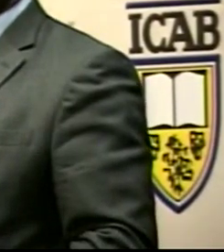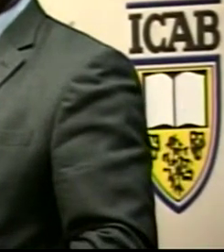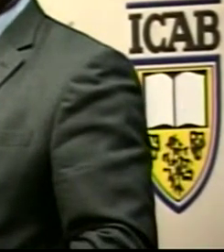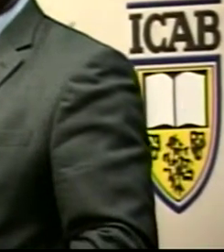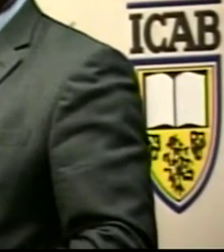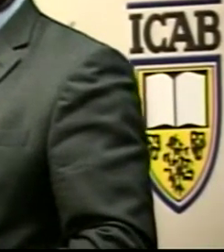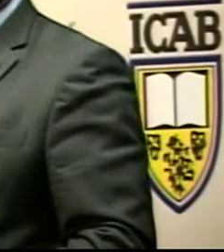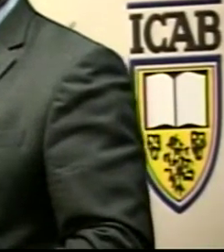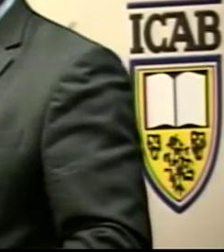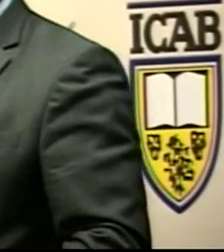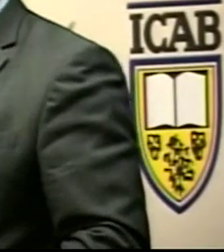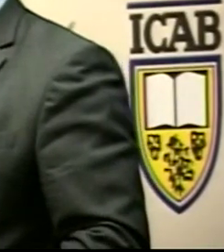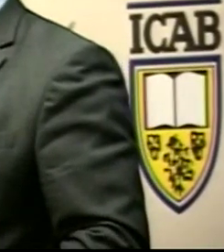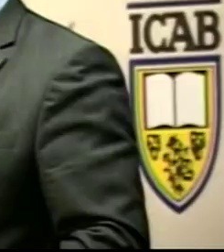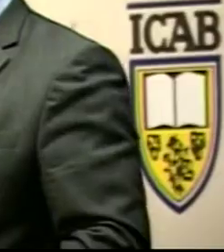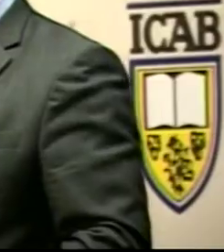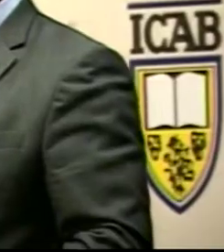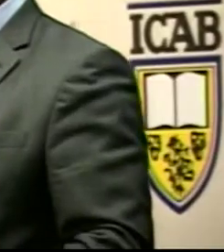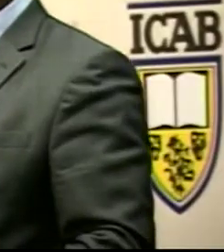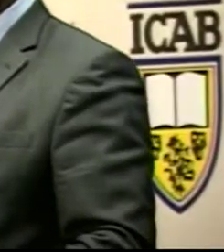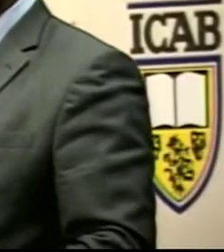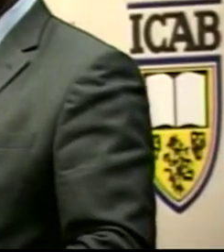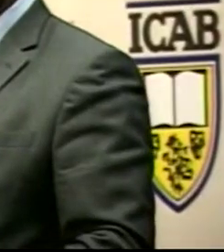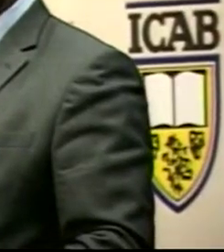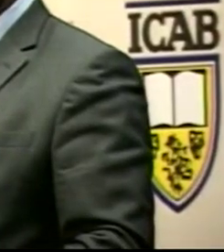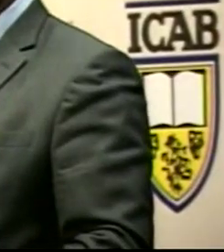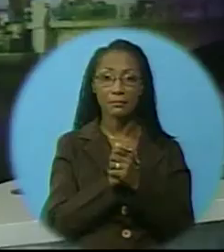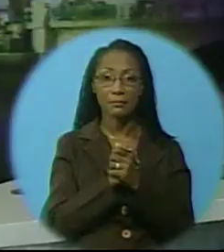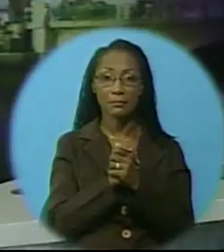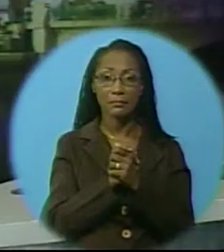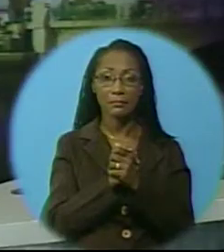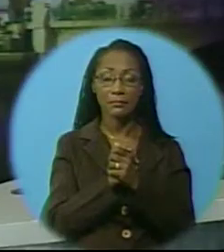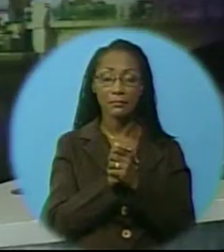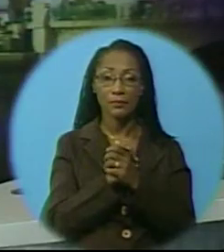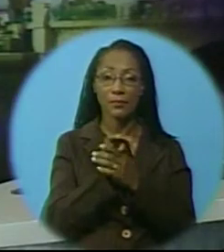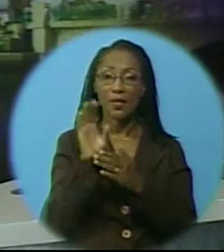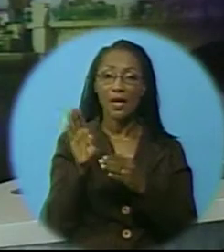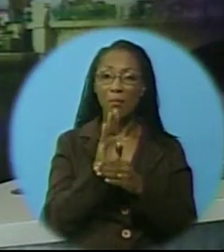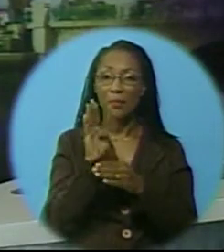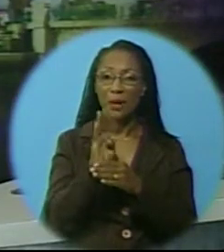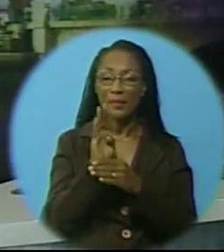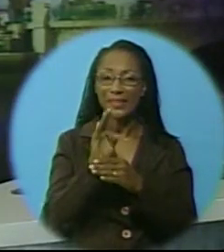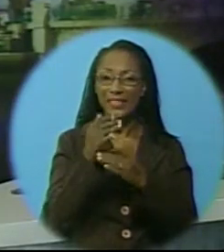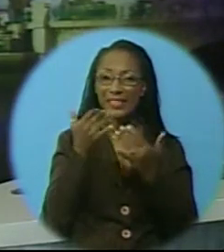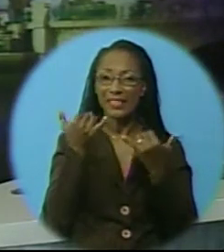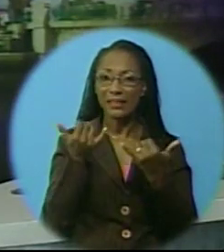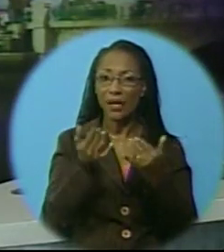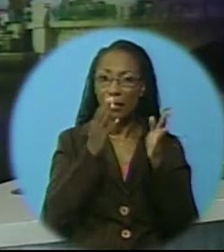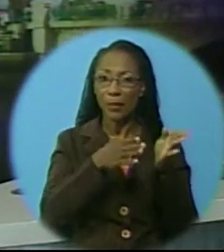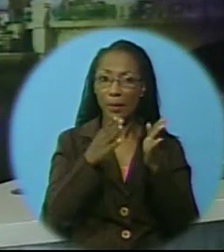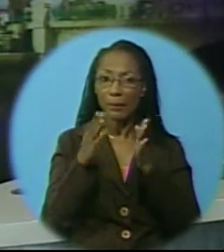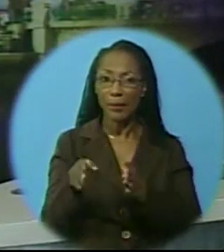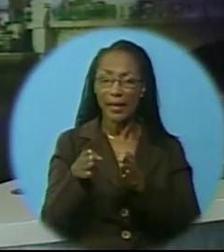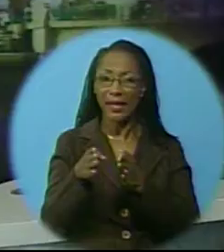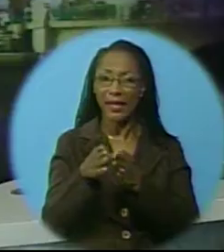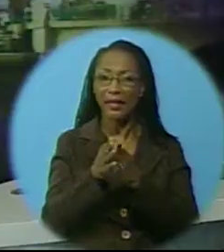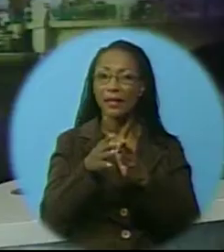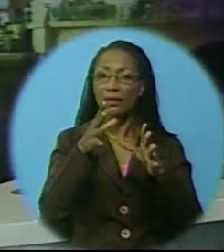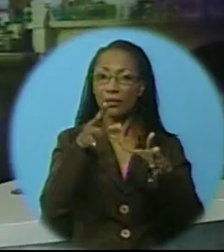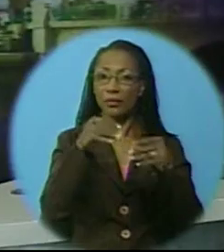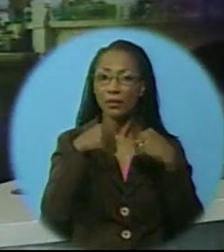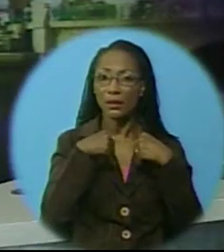more strident in making the call for us to deal with such. Barbados is being positioned to tap into the $2